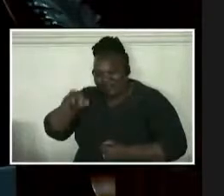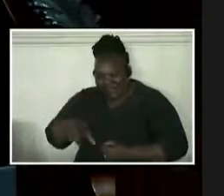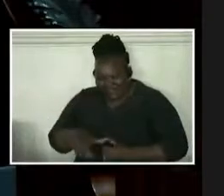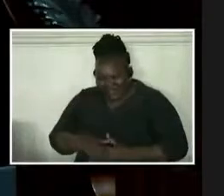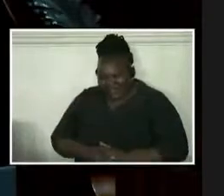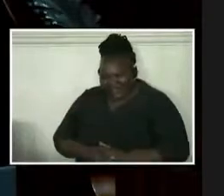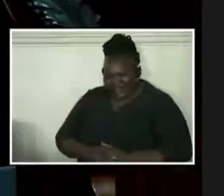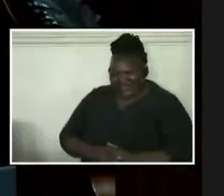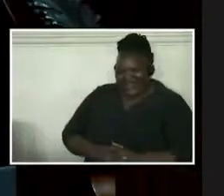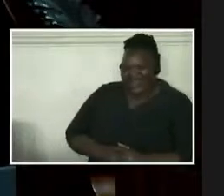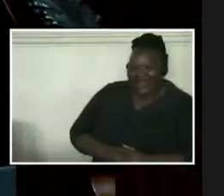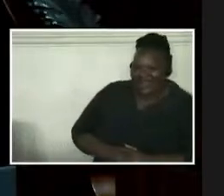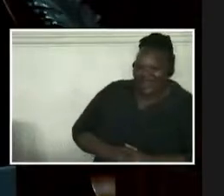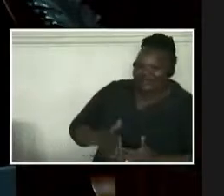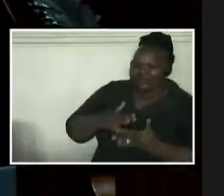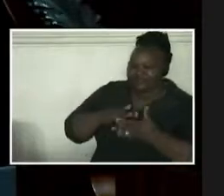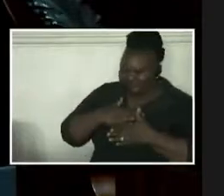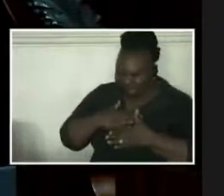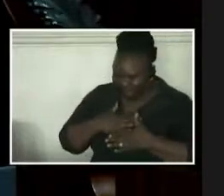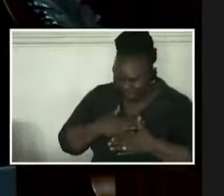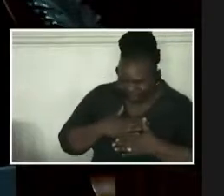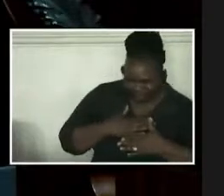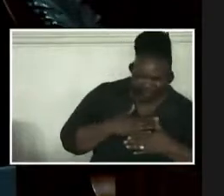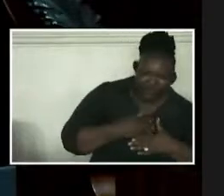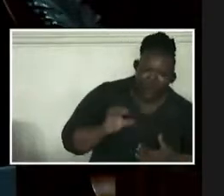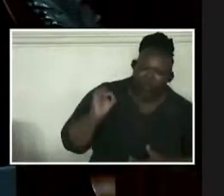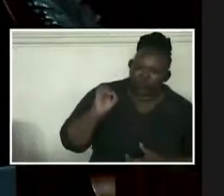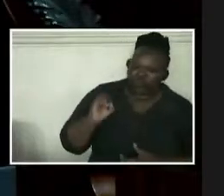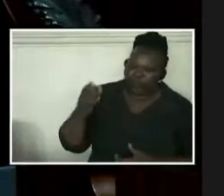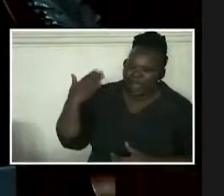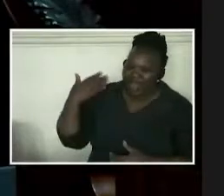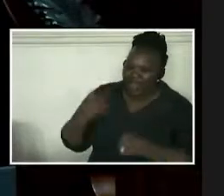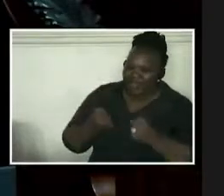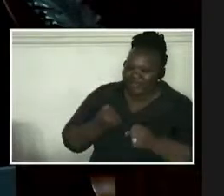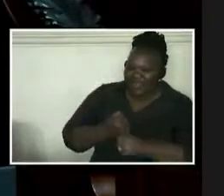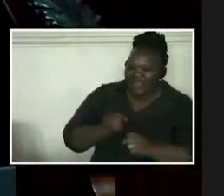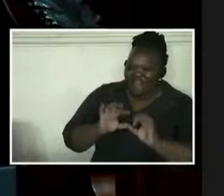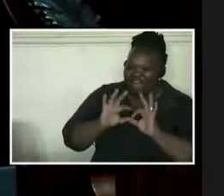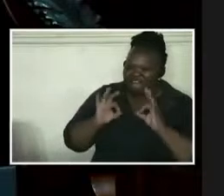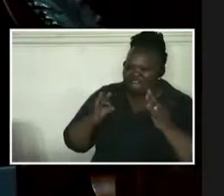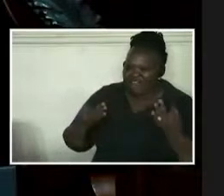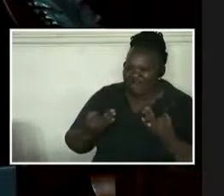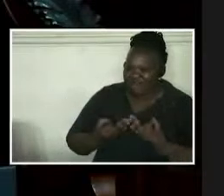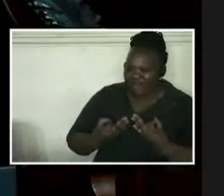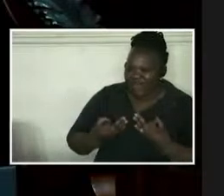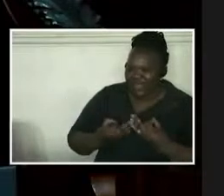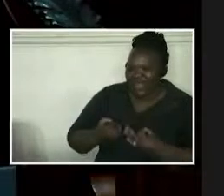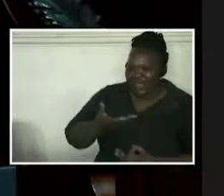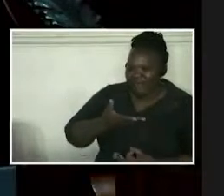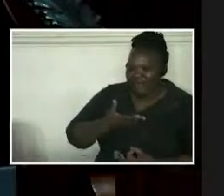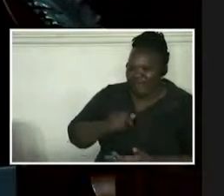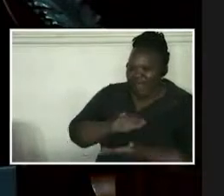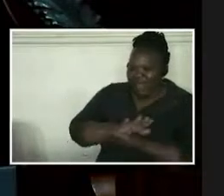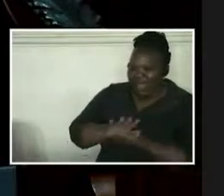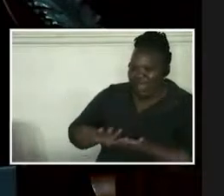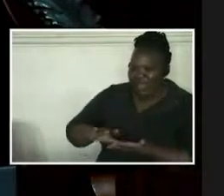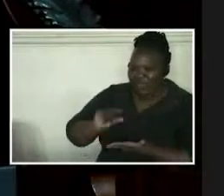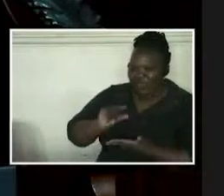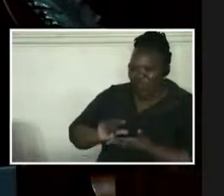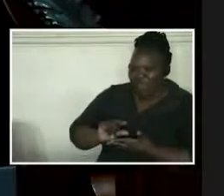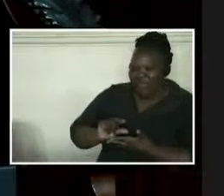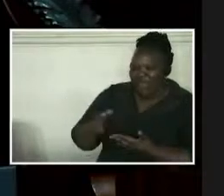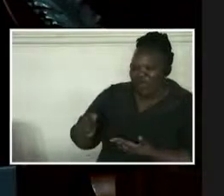we were deeply honored it happened in october last year when the family of the strike struggled icon baby thanked us for